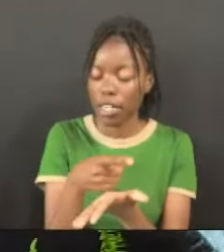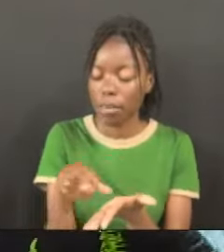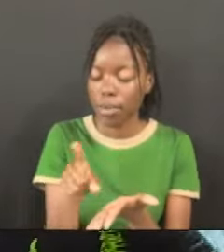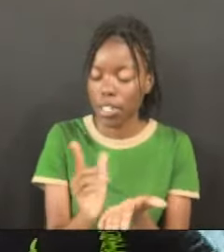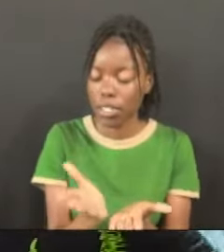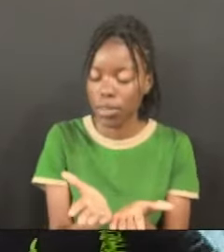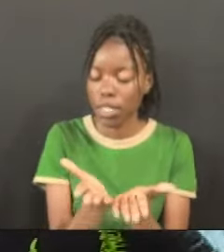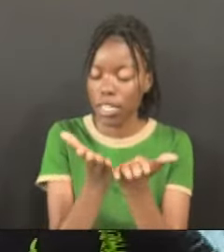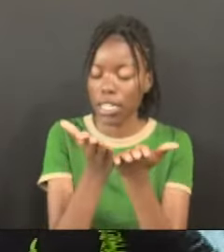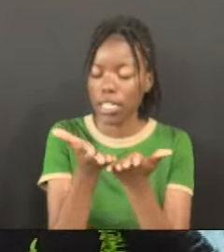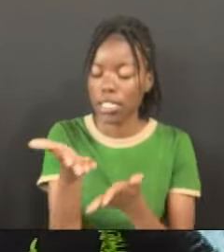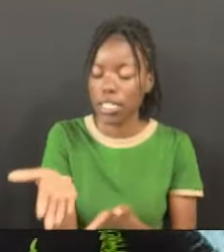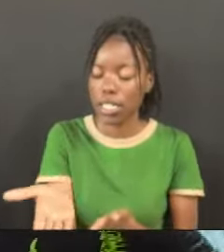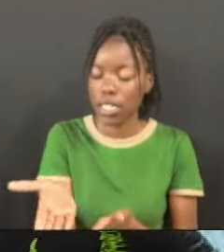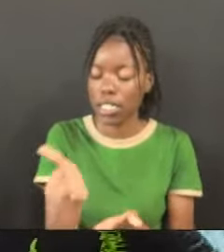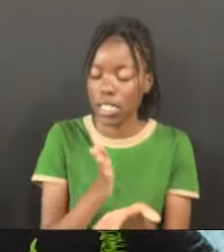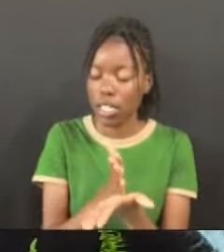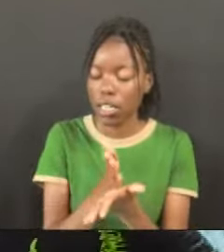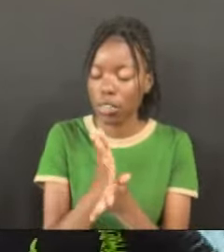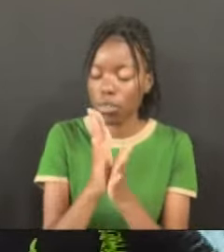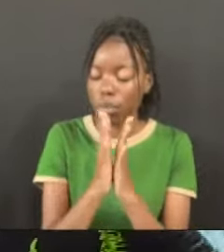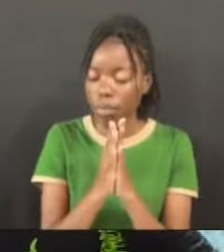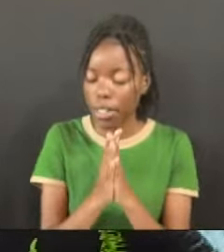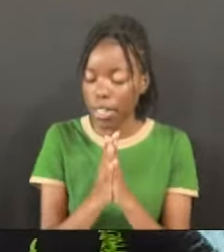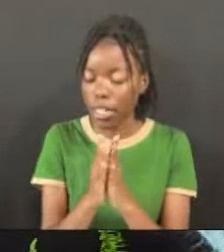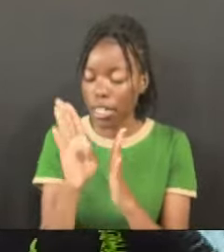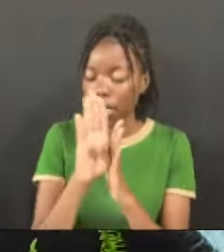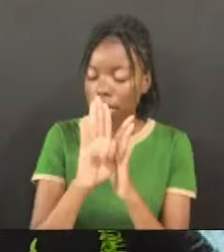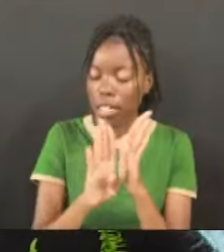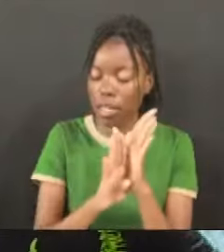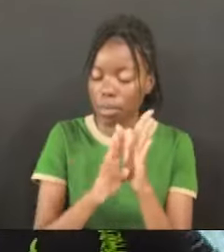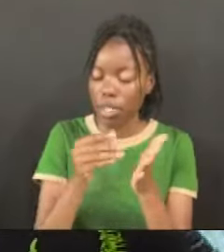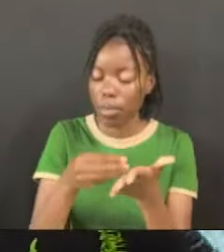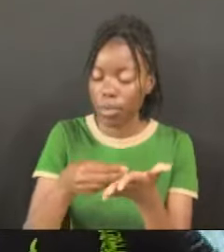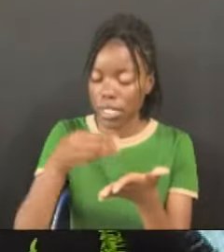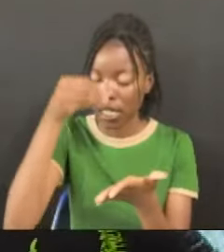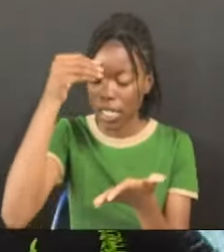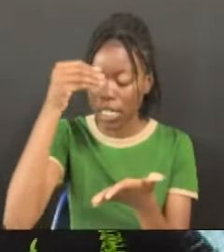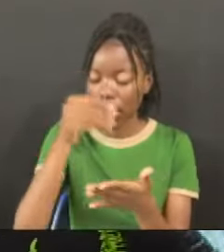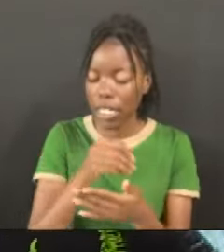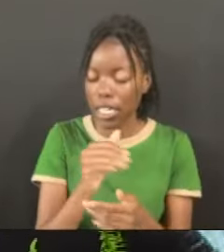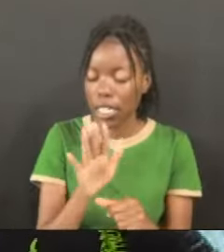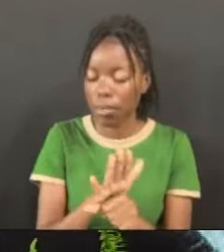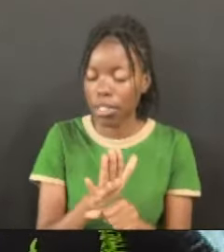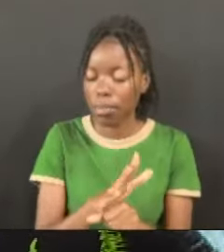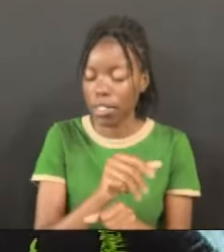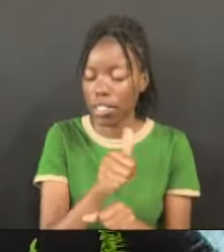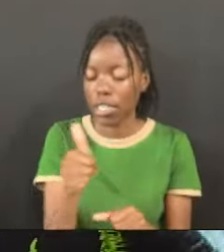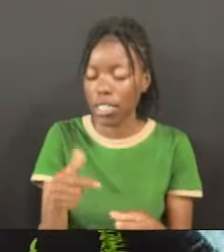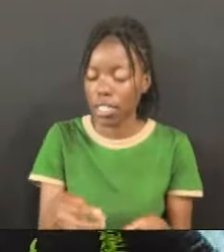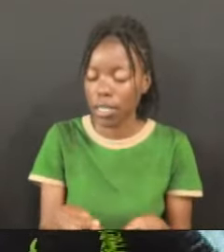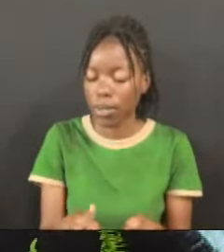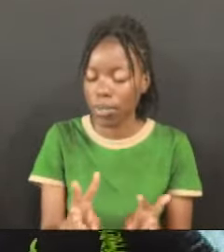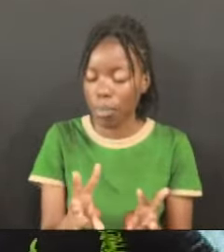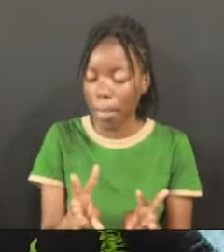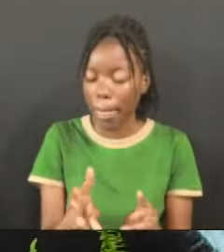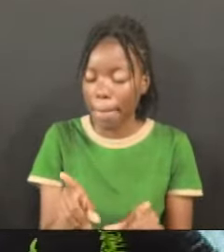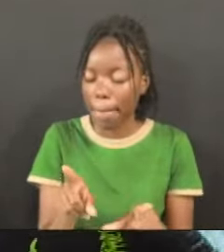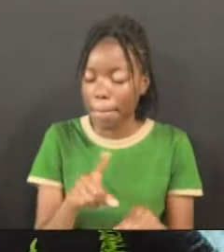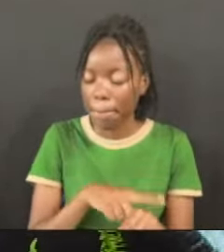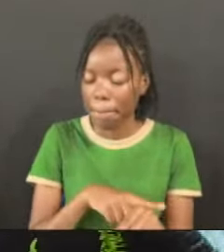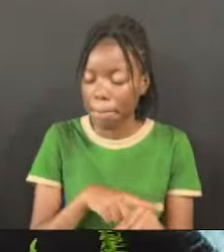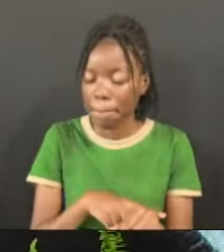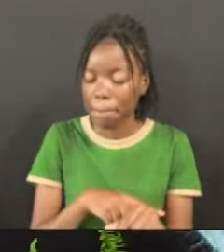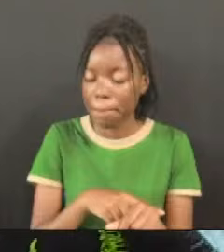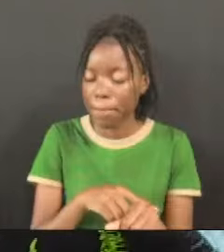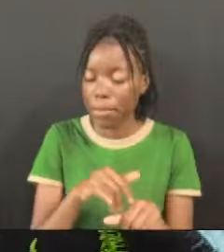through prayer, through Bible study, and many other ways, as long as we remain in you and you